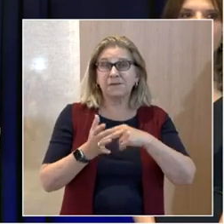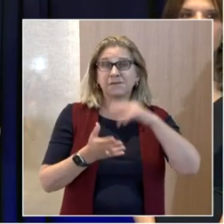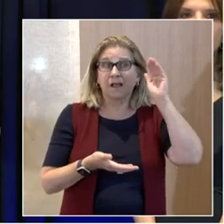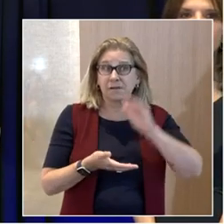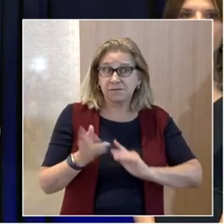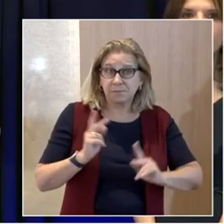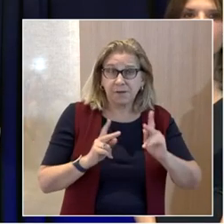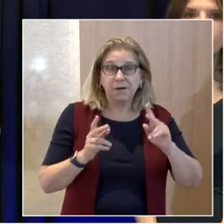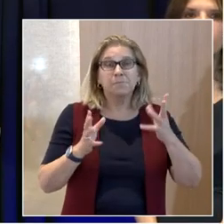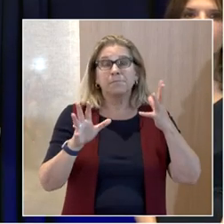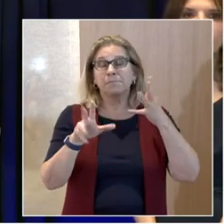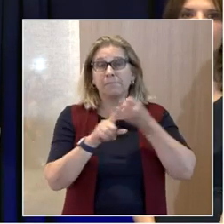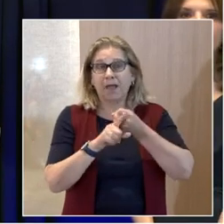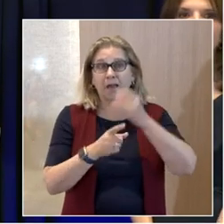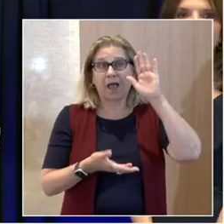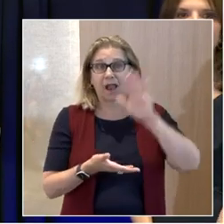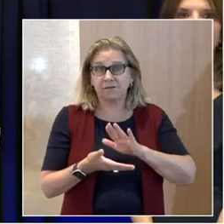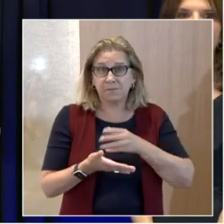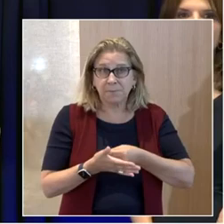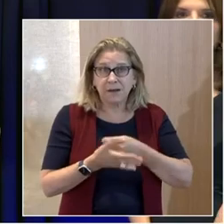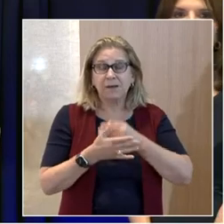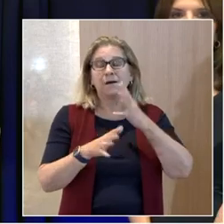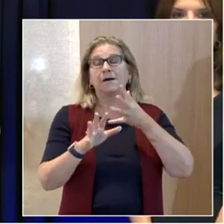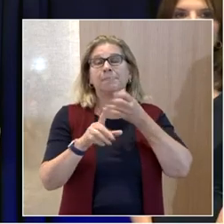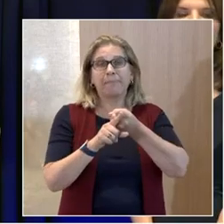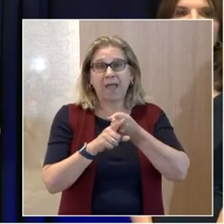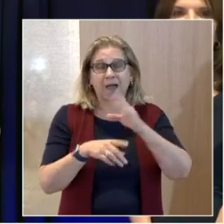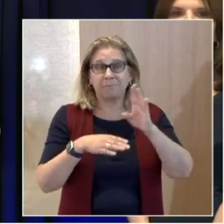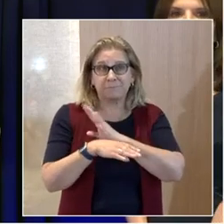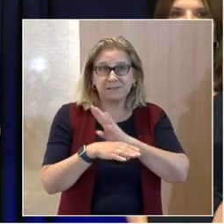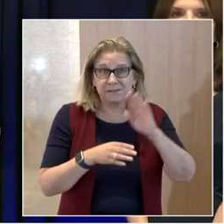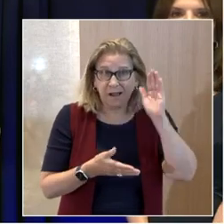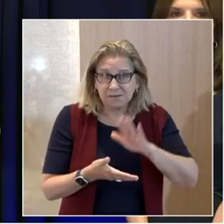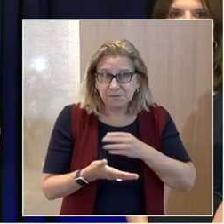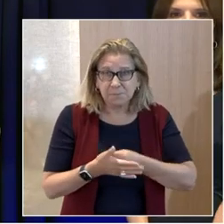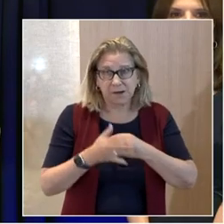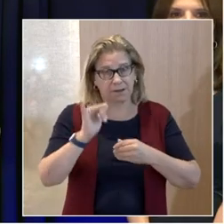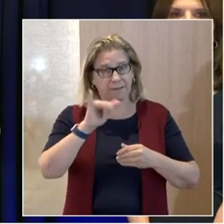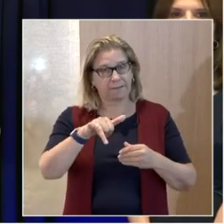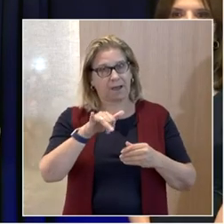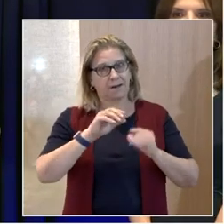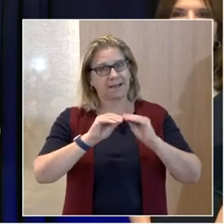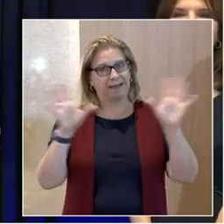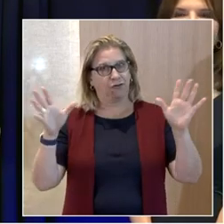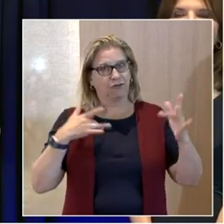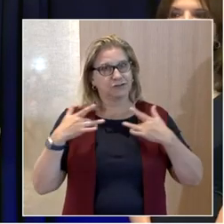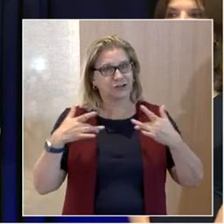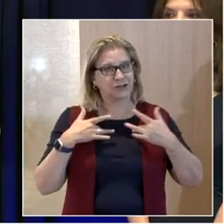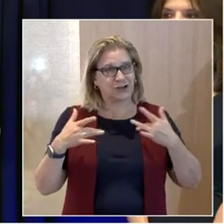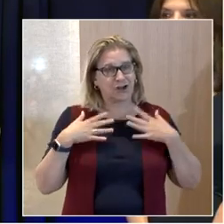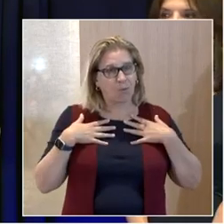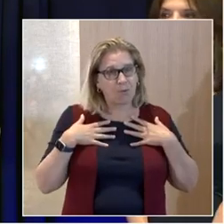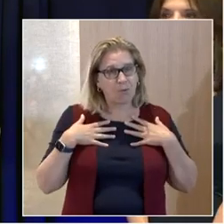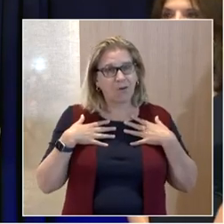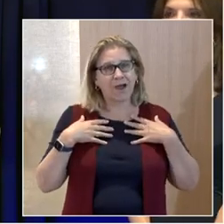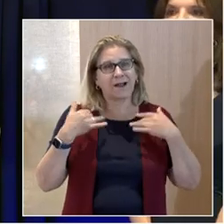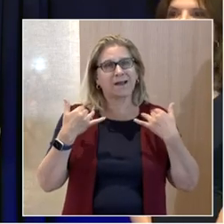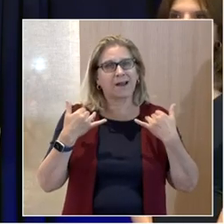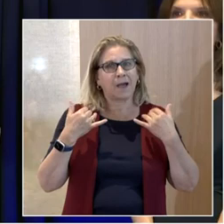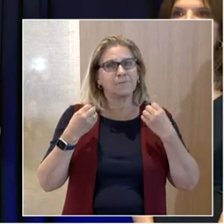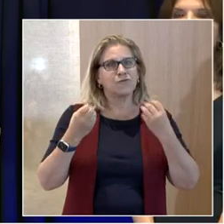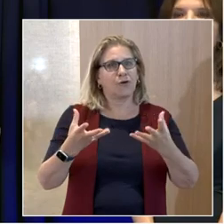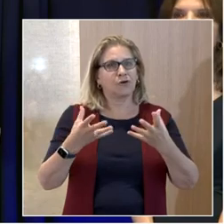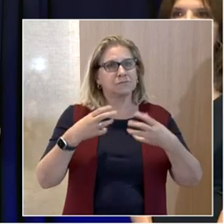in. That's of concern. What is causing that? We know there's a myriad of issues, but one of the biggest is some of the pressure on the commercial office